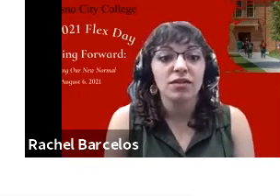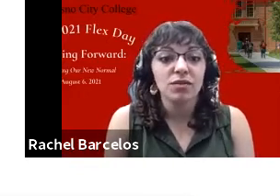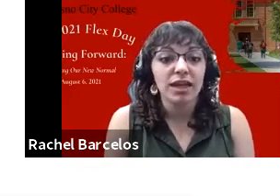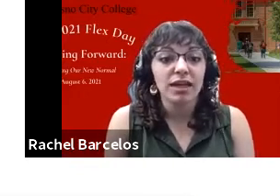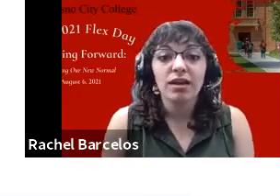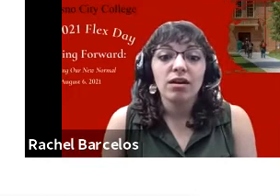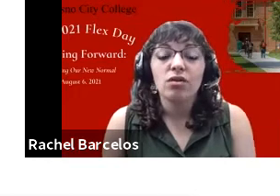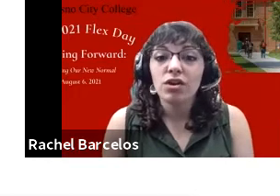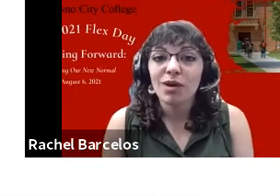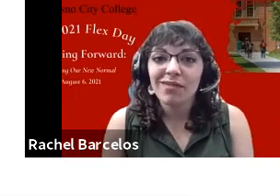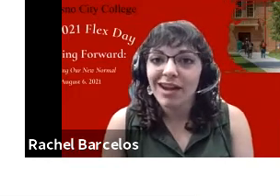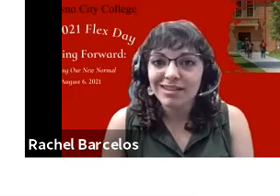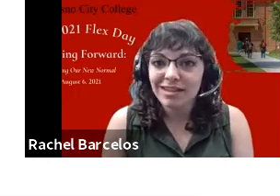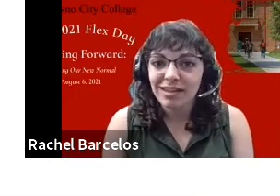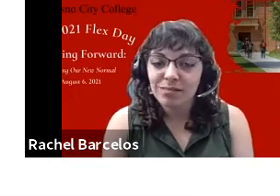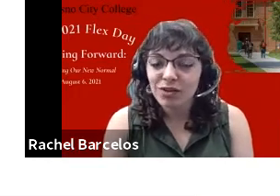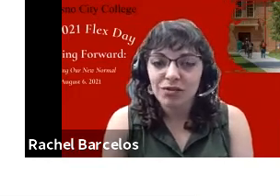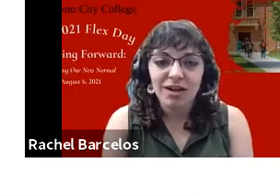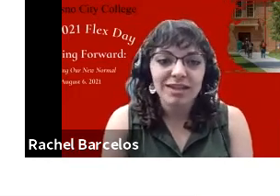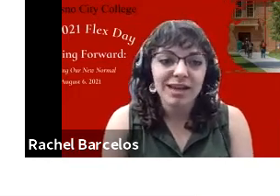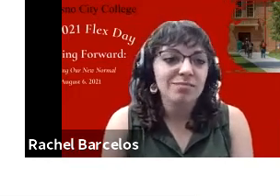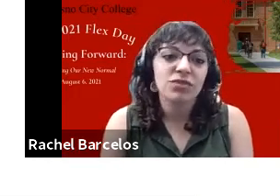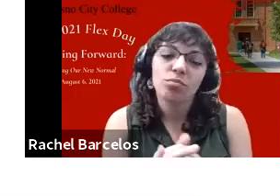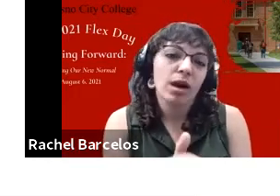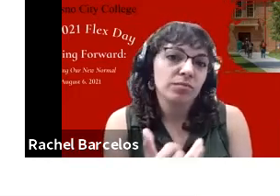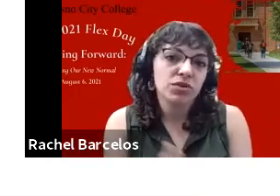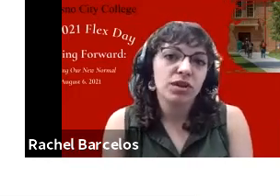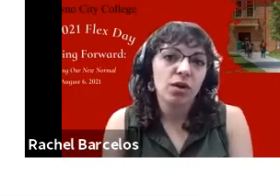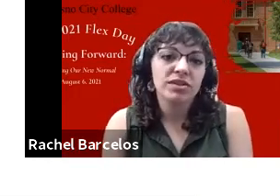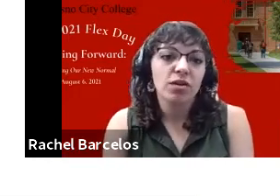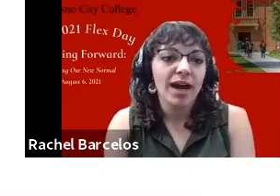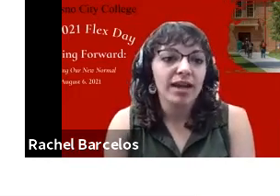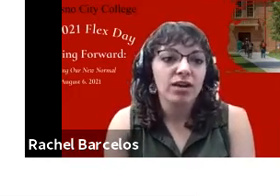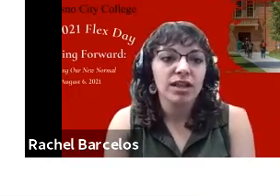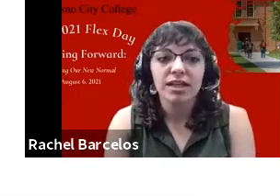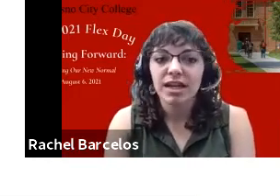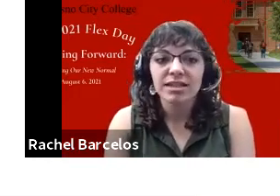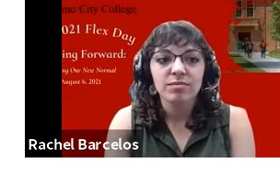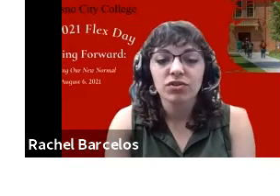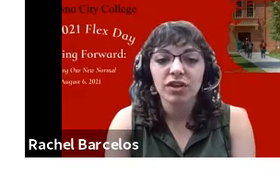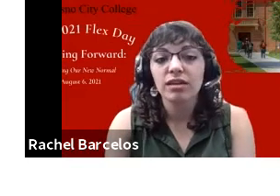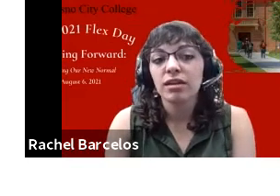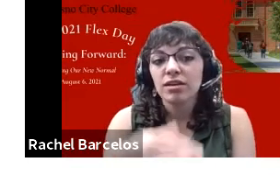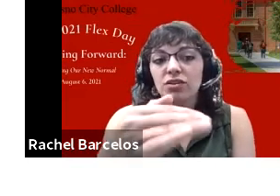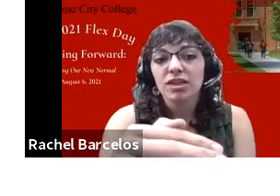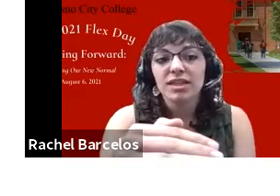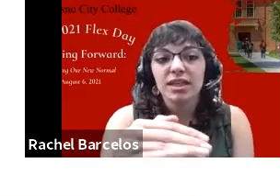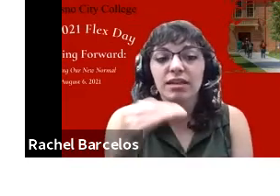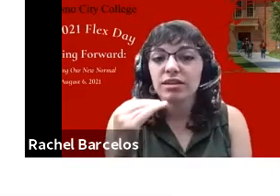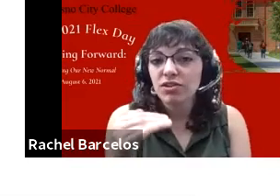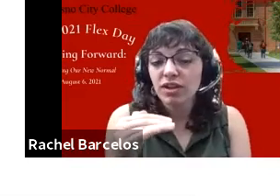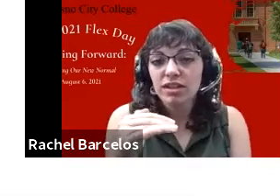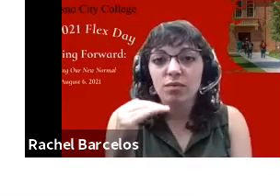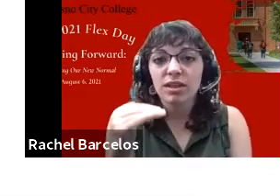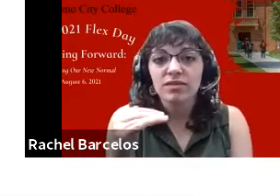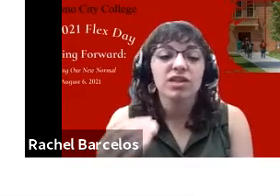So if you think, oh no, what if I accidentally uploaded the wrong exam? No problem. You can always go back, and on that exact same screen, you can see